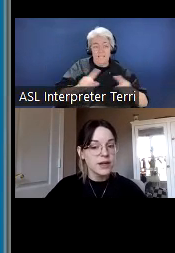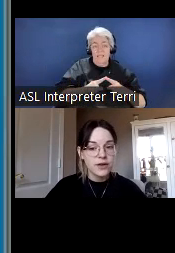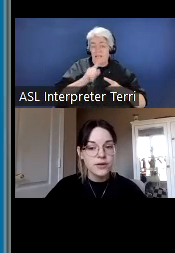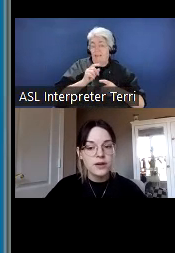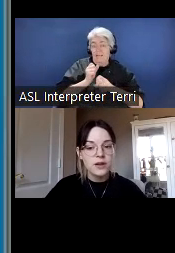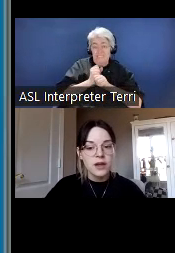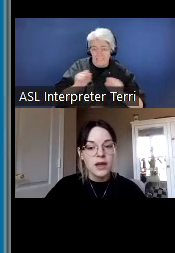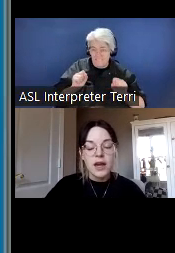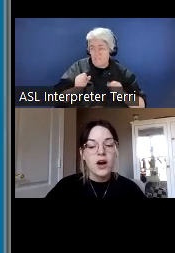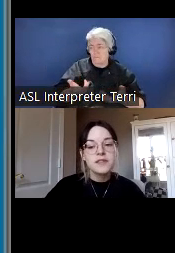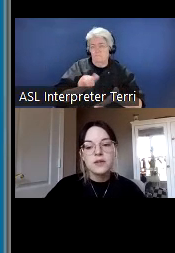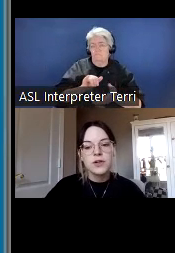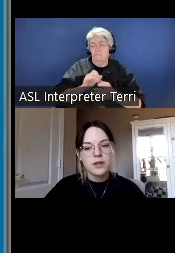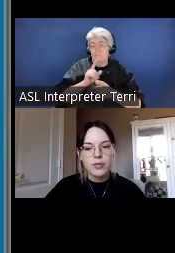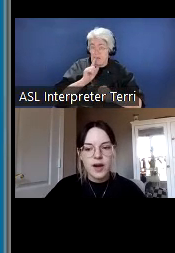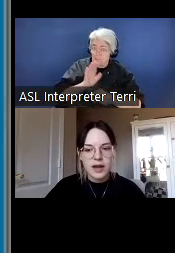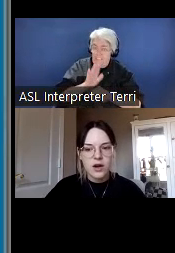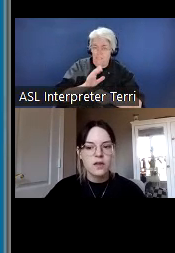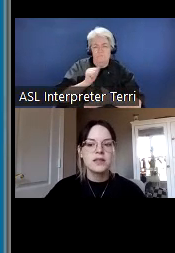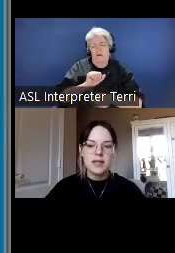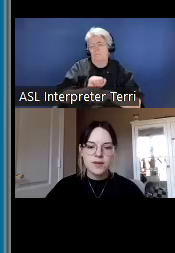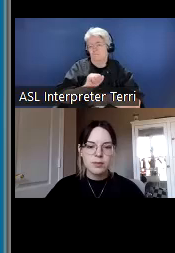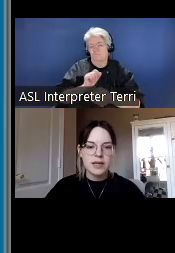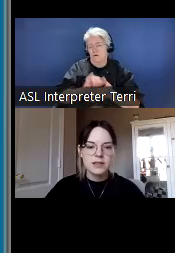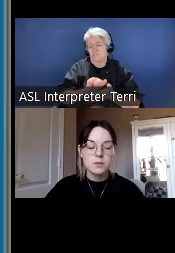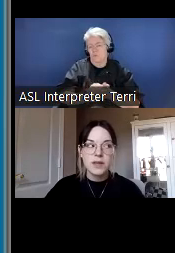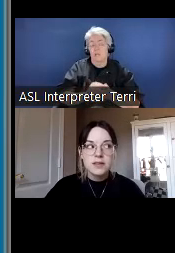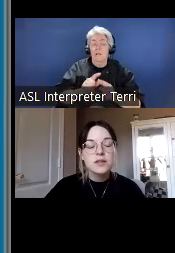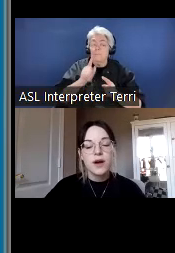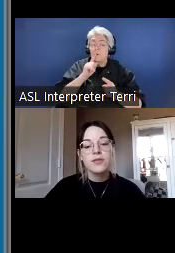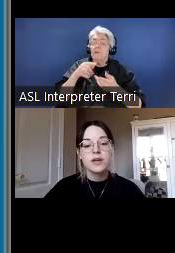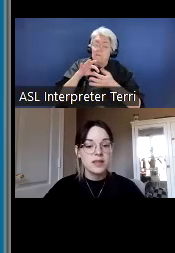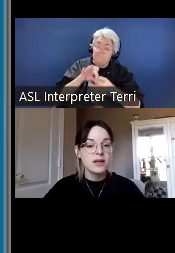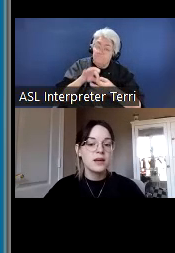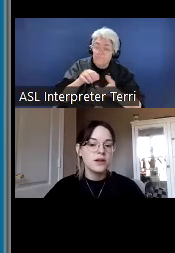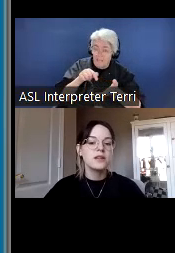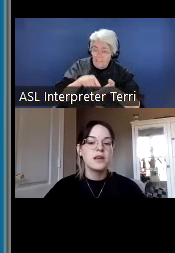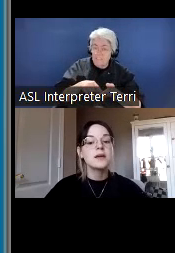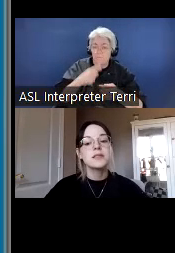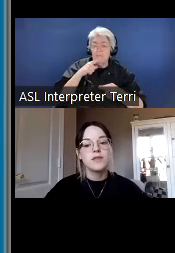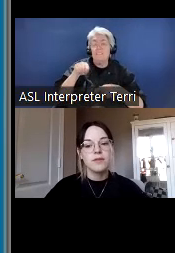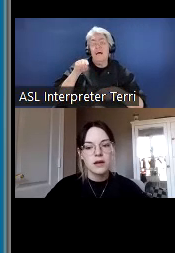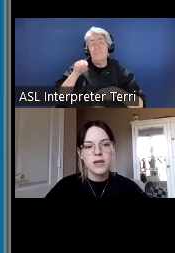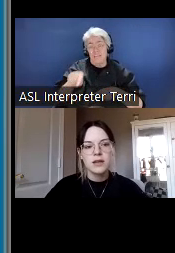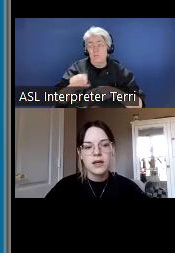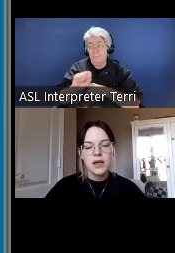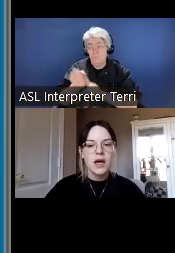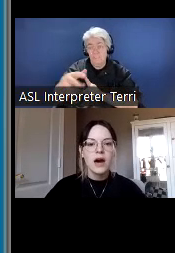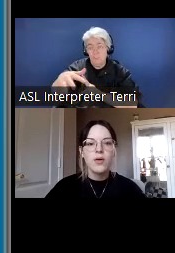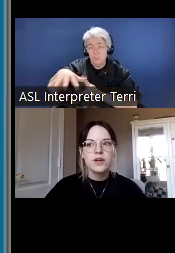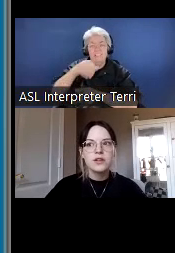any scenario, and often we're collaborating on these safety plans because a survivor is in an inherently unsafe